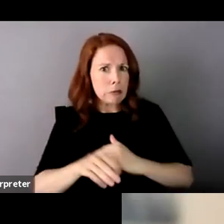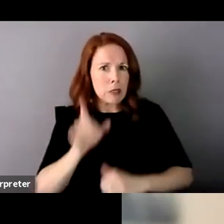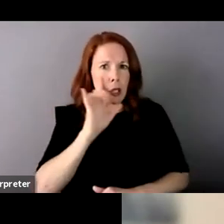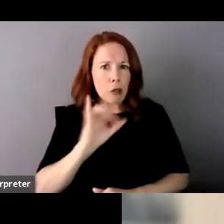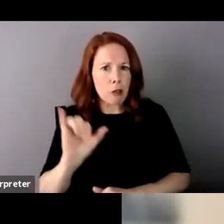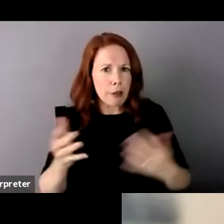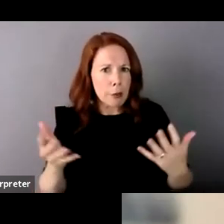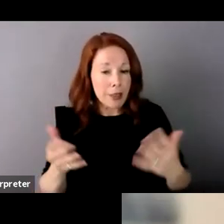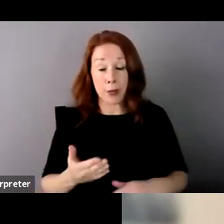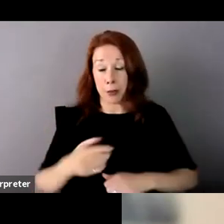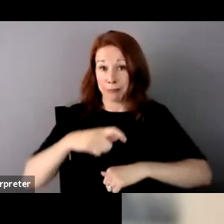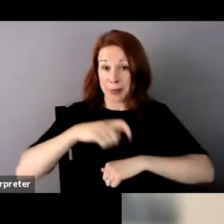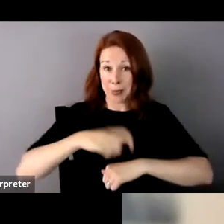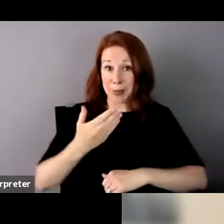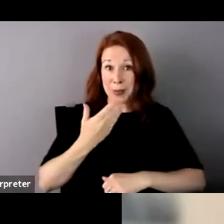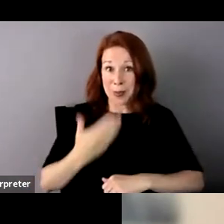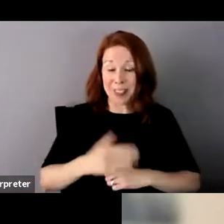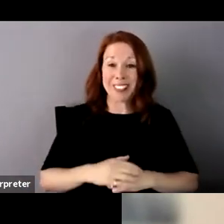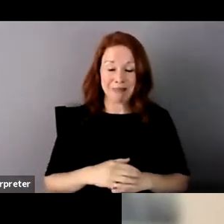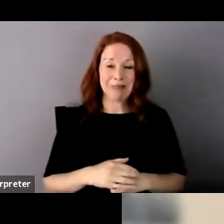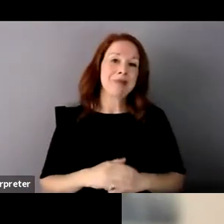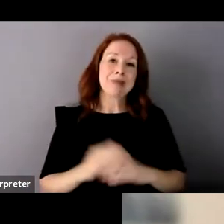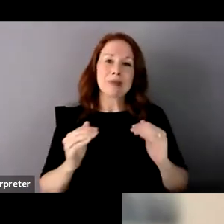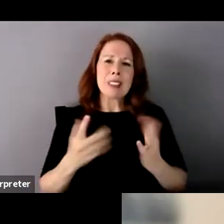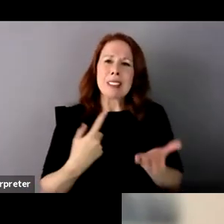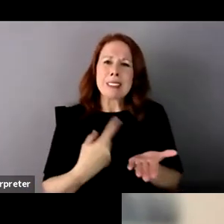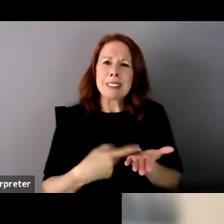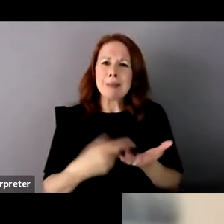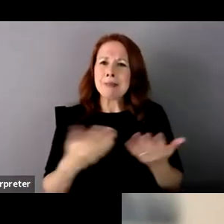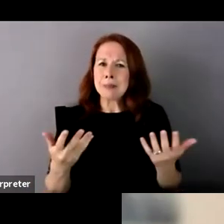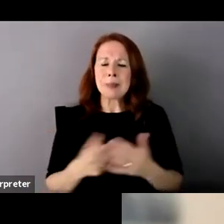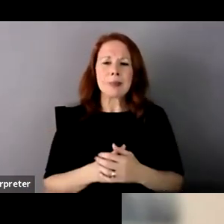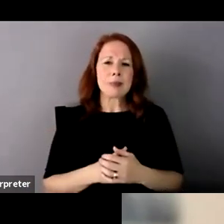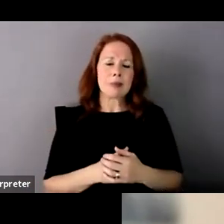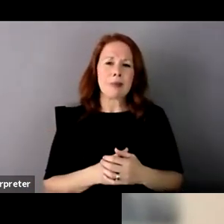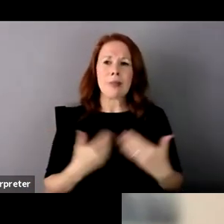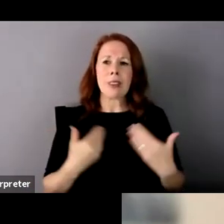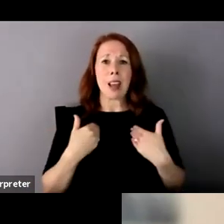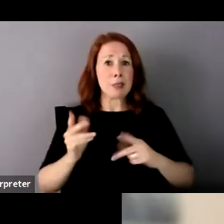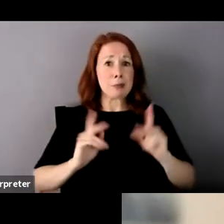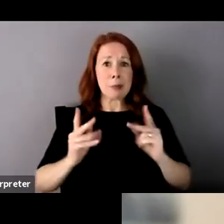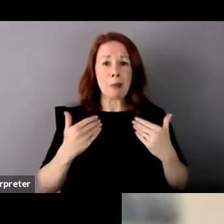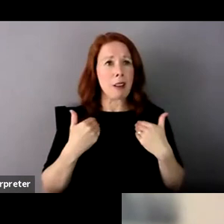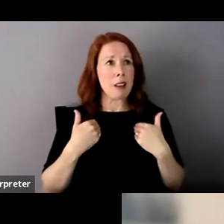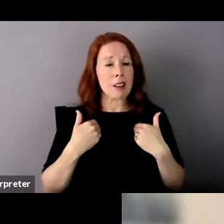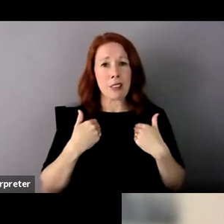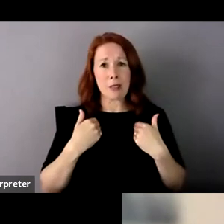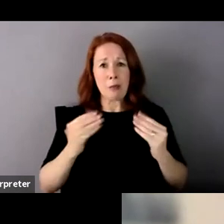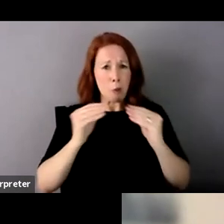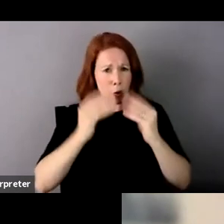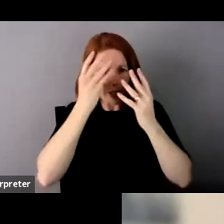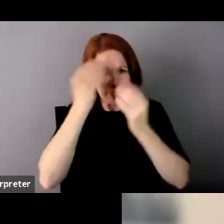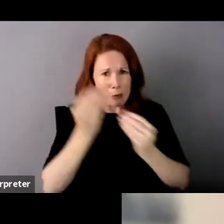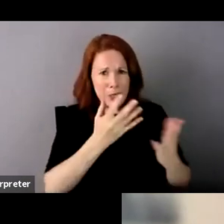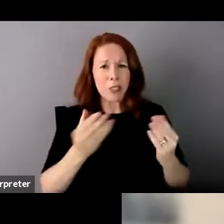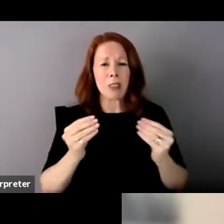timing. We also talked about, giving people directions or pieces of information or